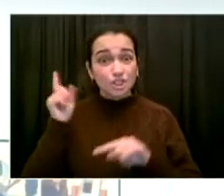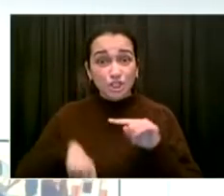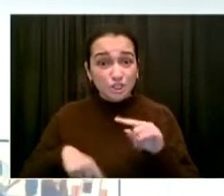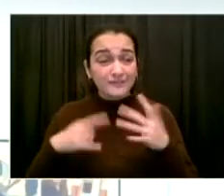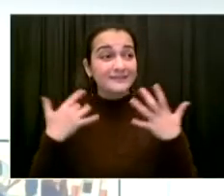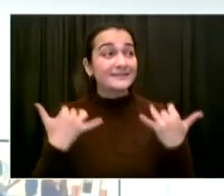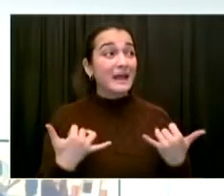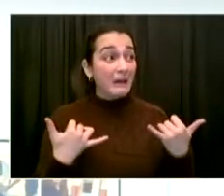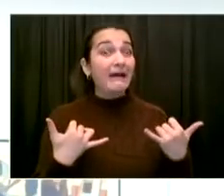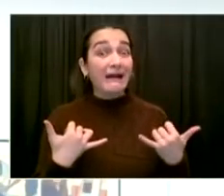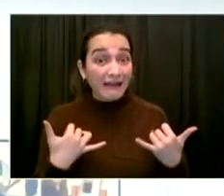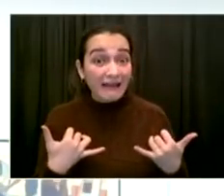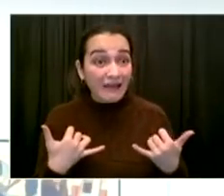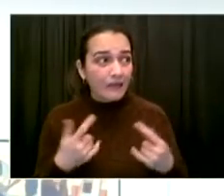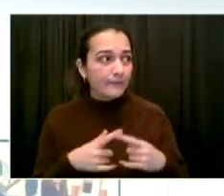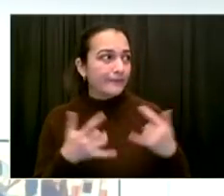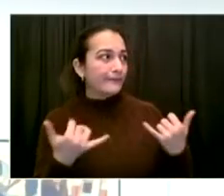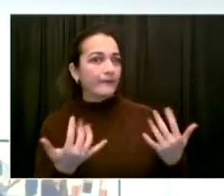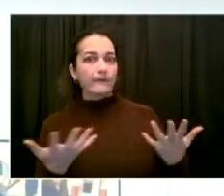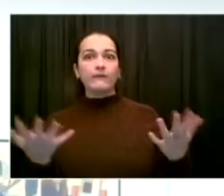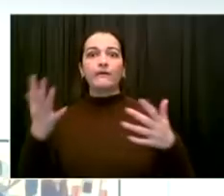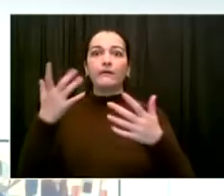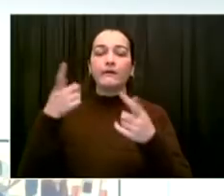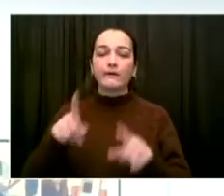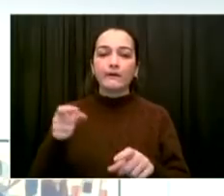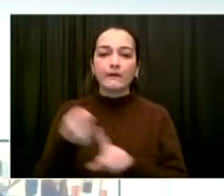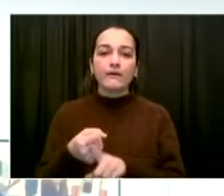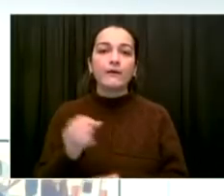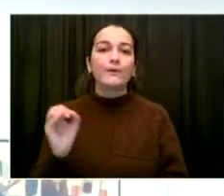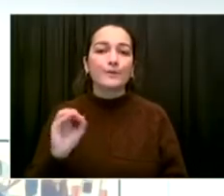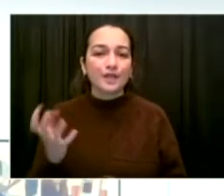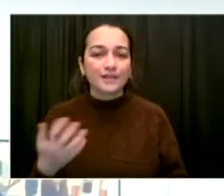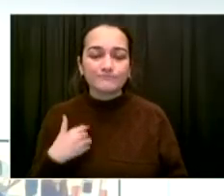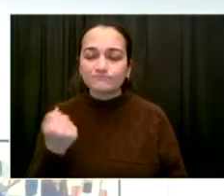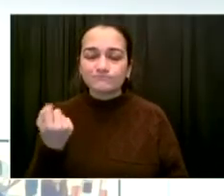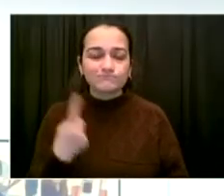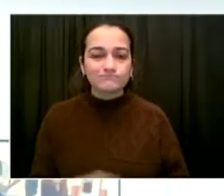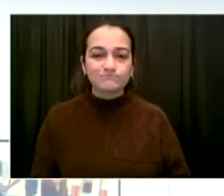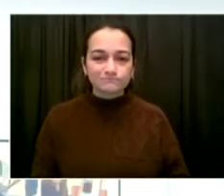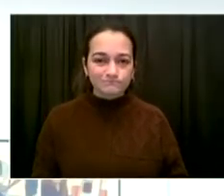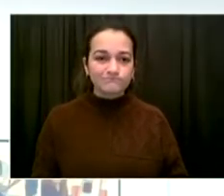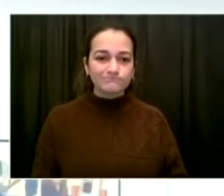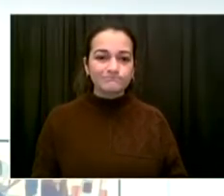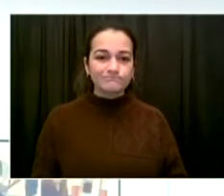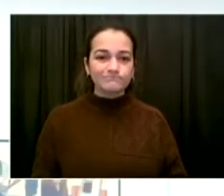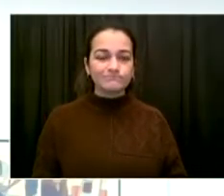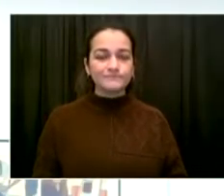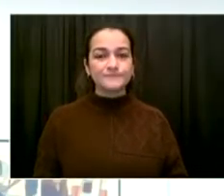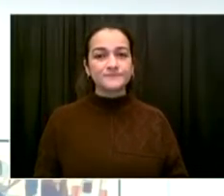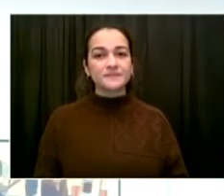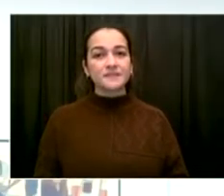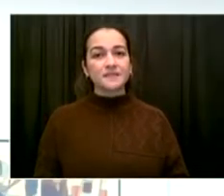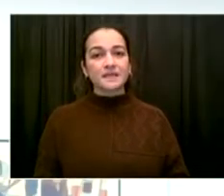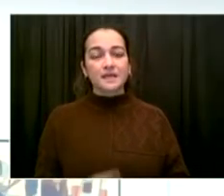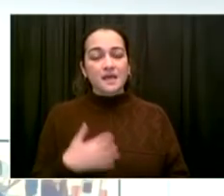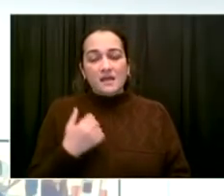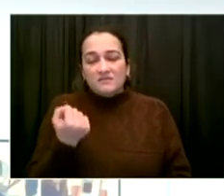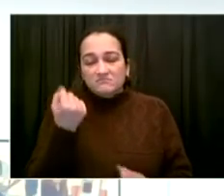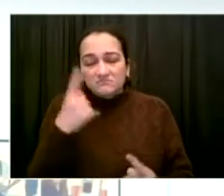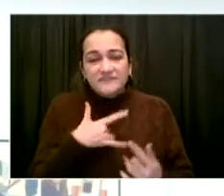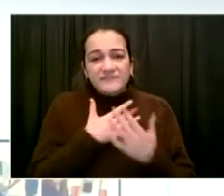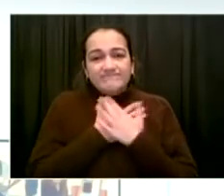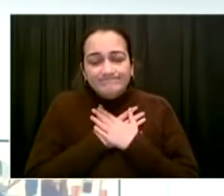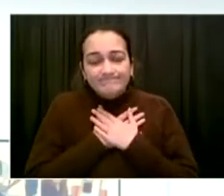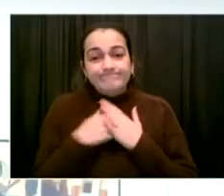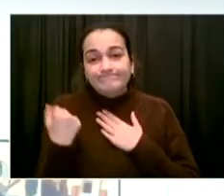and just having a chance to, to be with the people that you love. So I understand that. But